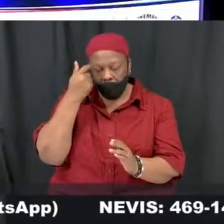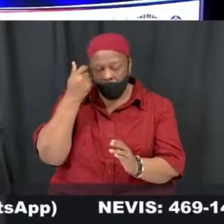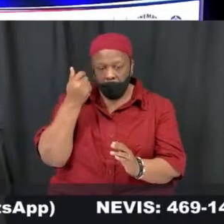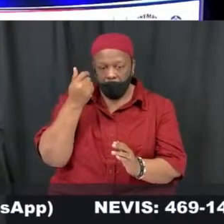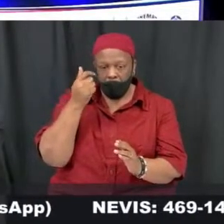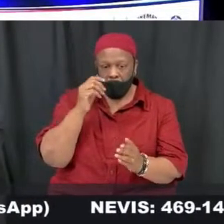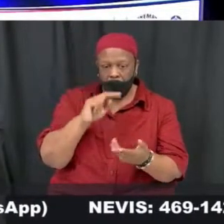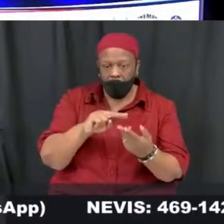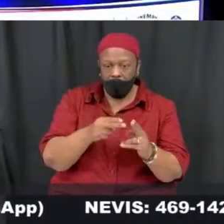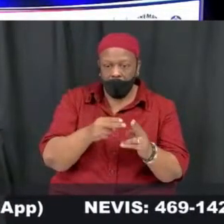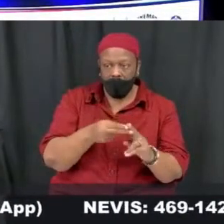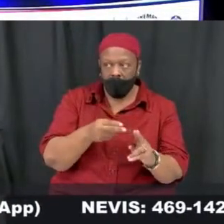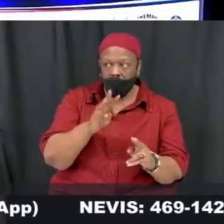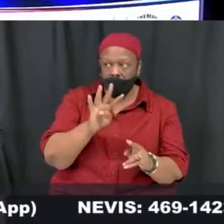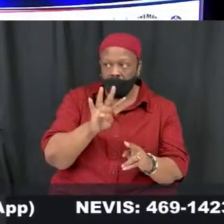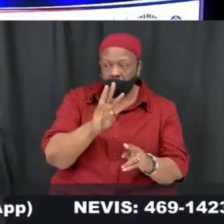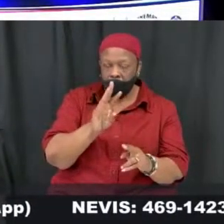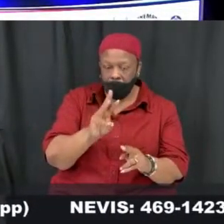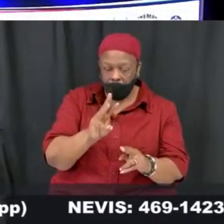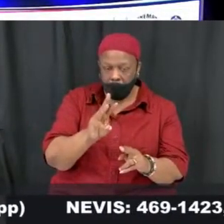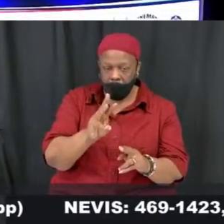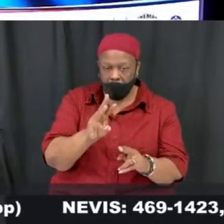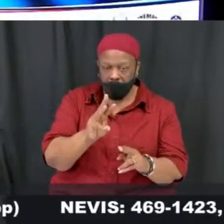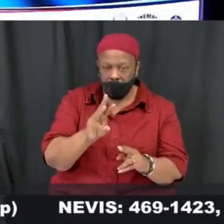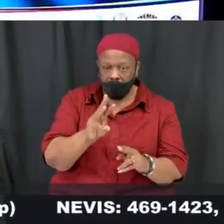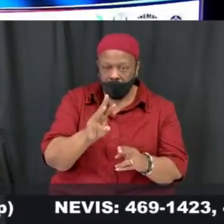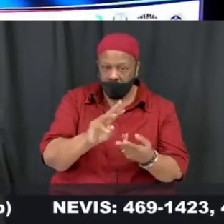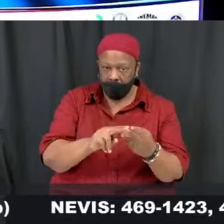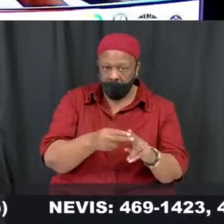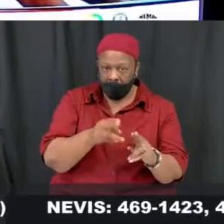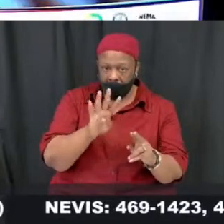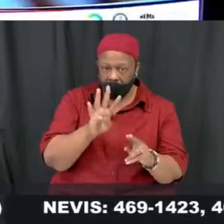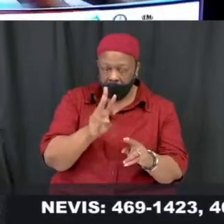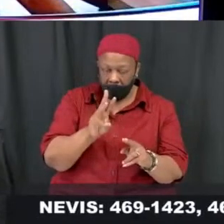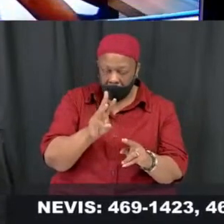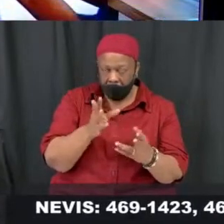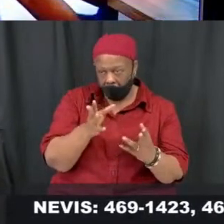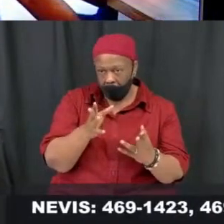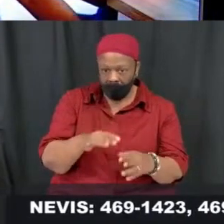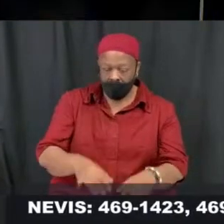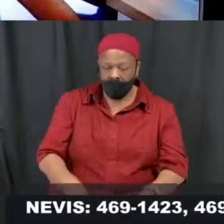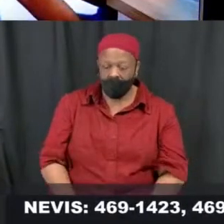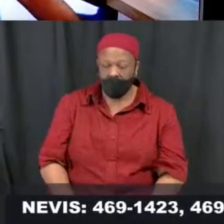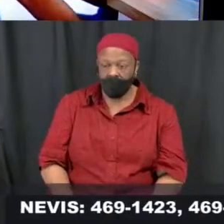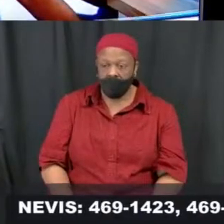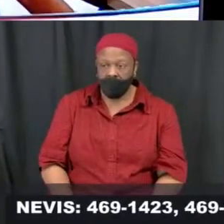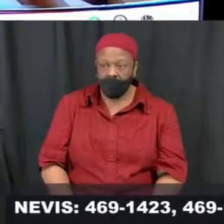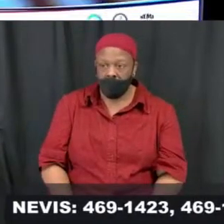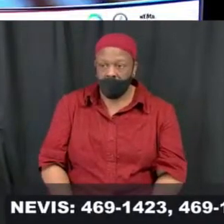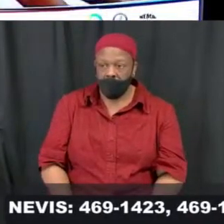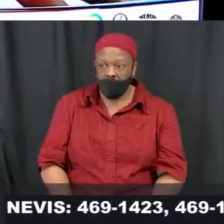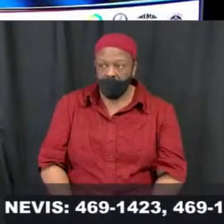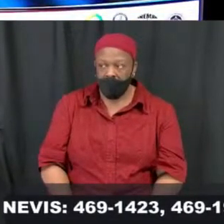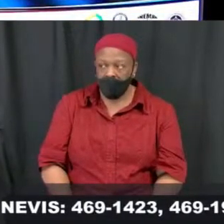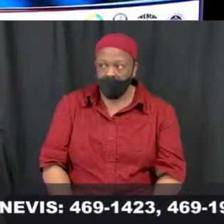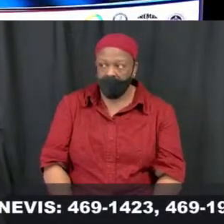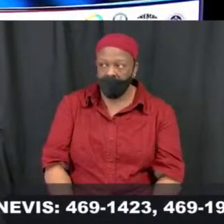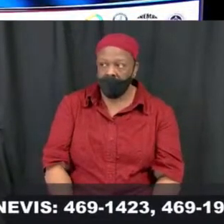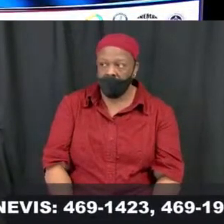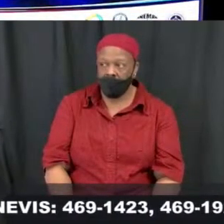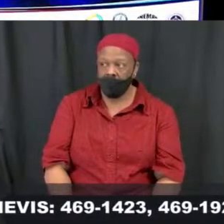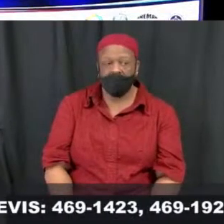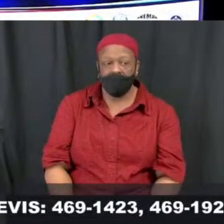A very good question, Mr. Williams. So today we announced that we have